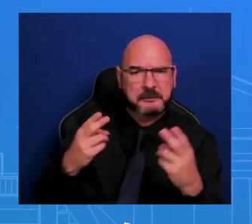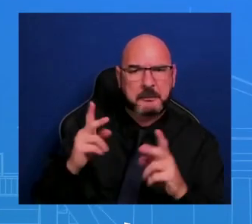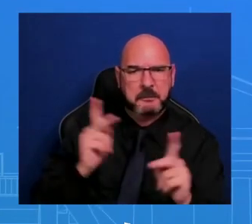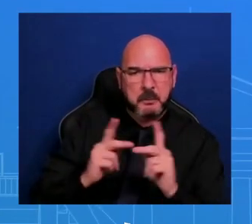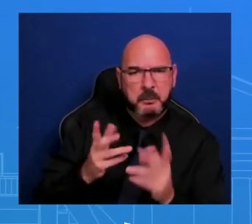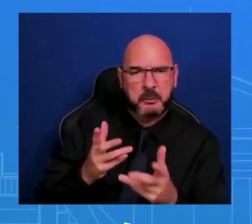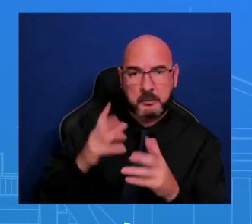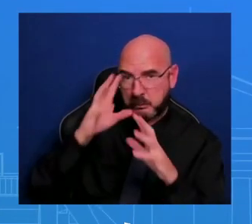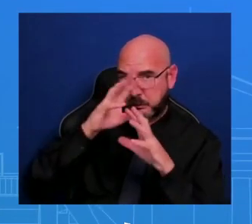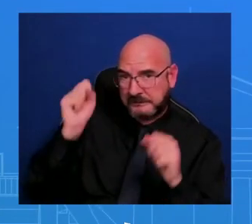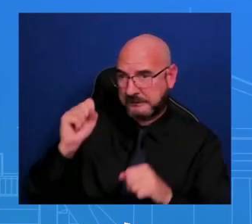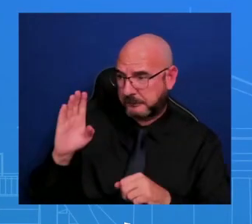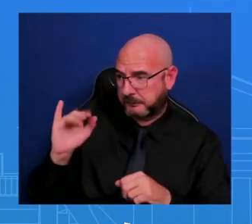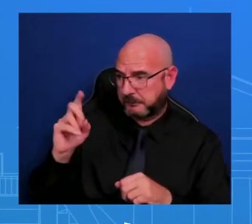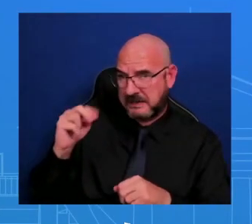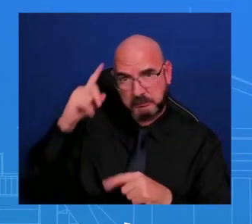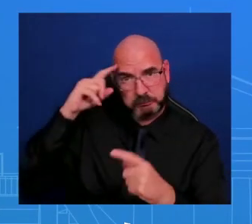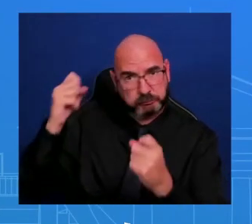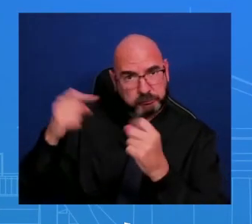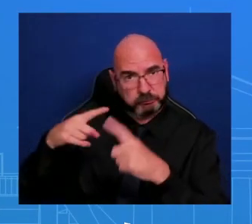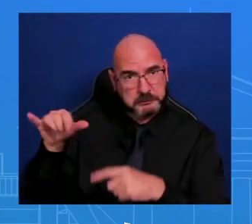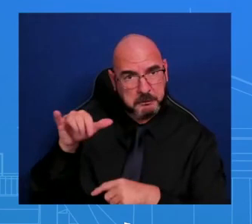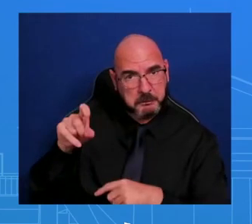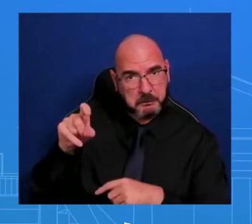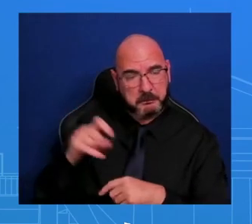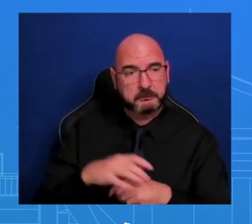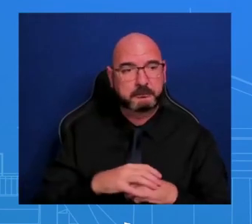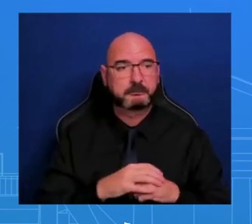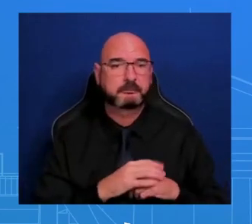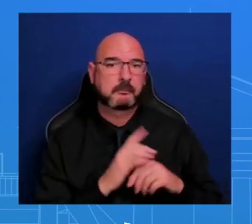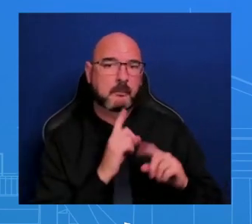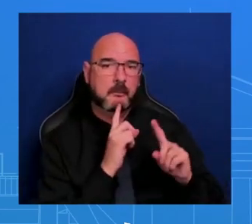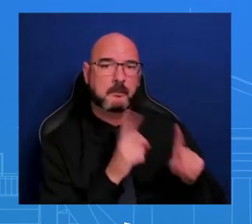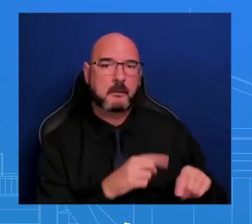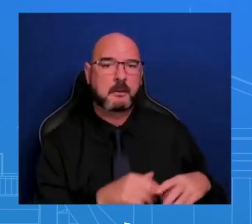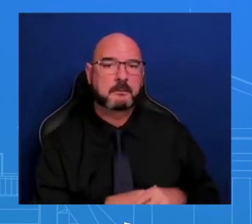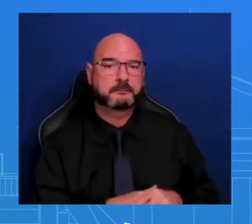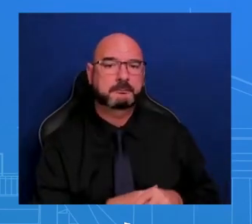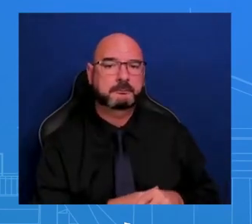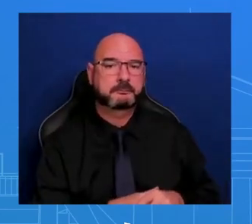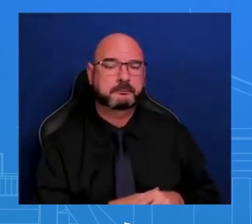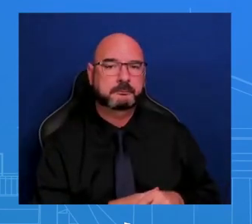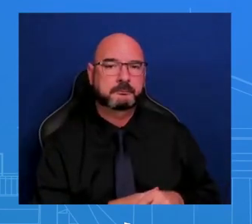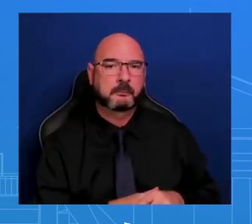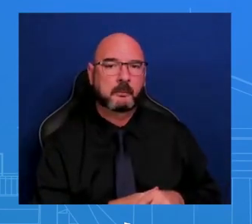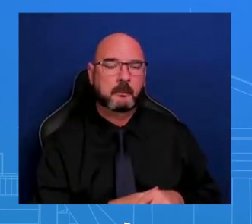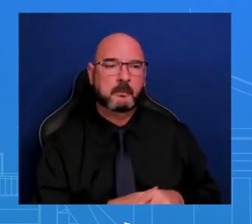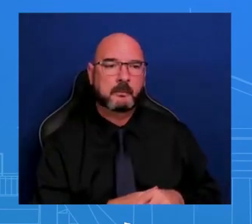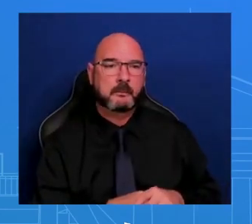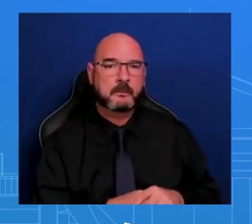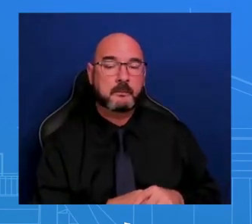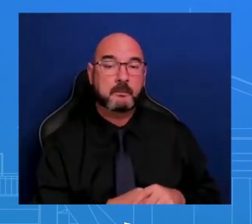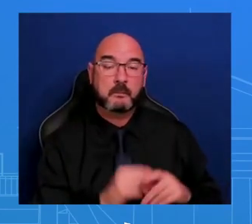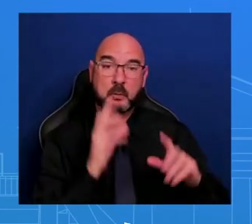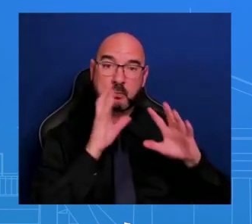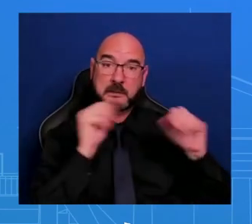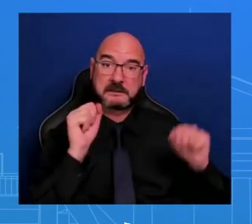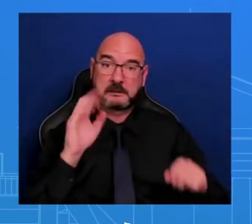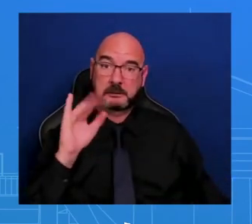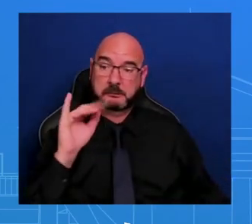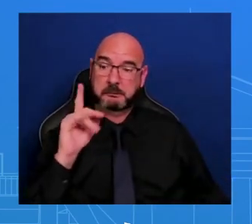has, since the very beginning of this conversation, been talking to the Prime Minister, and we have been talking to Israelis